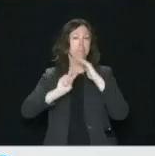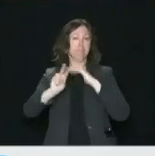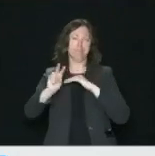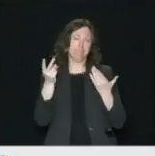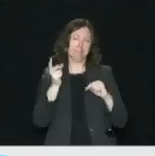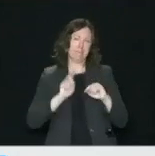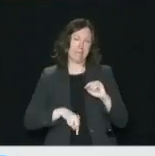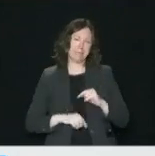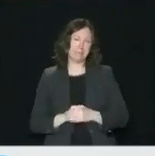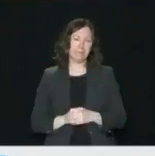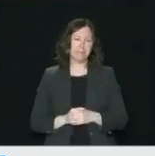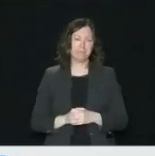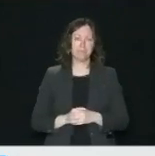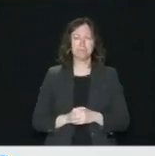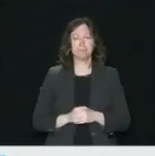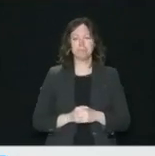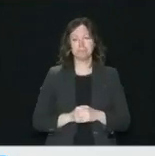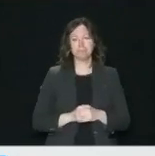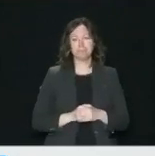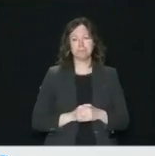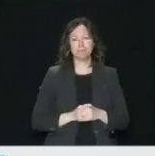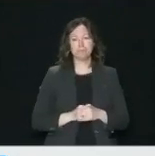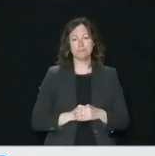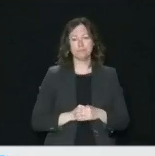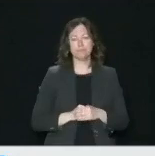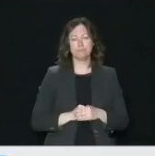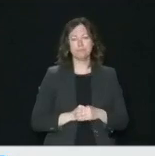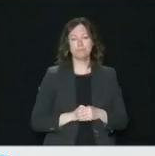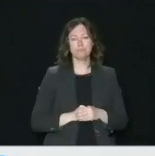Or at some point, are we just going to like run out of steam?